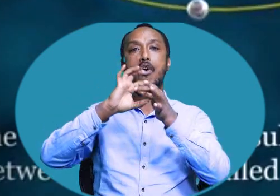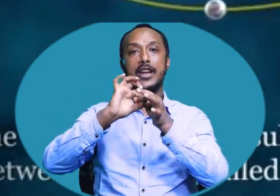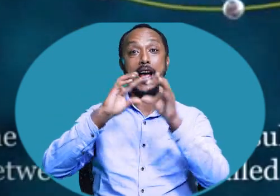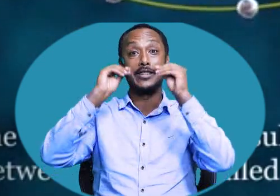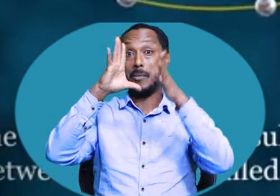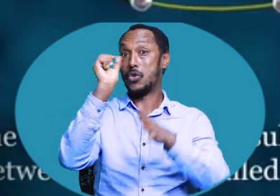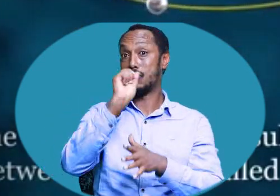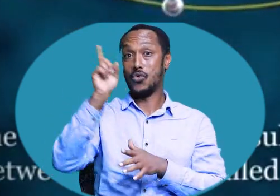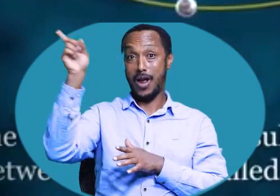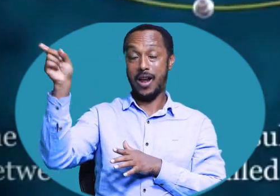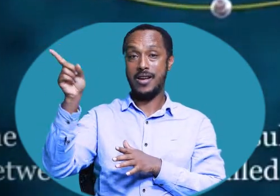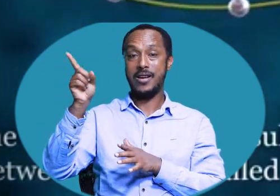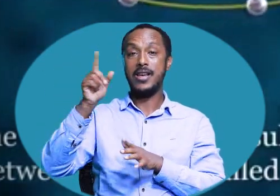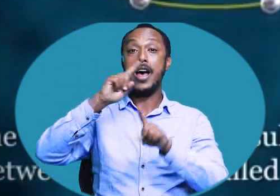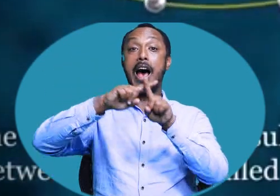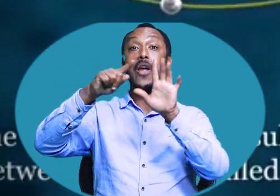Ionic bond is